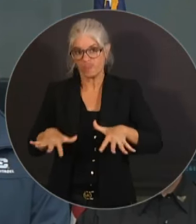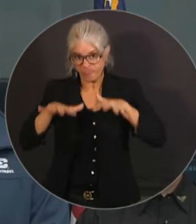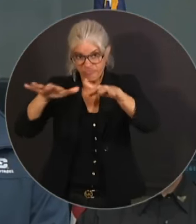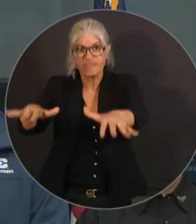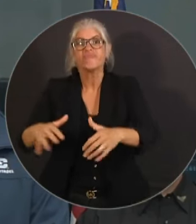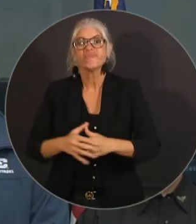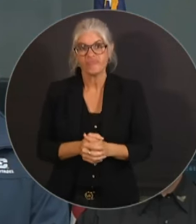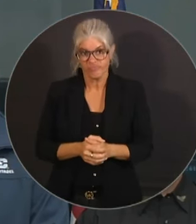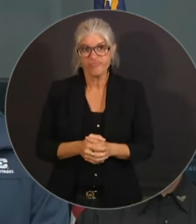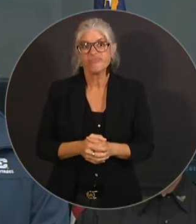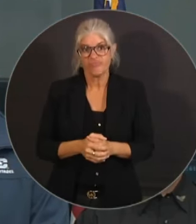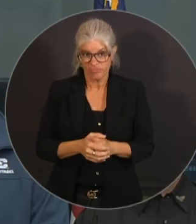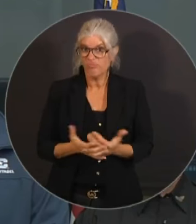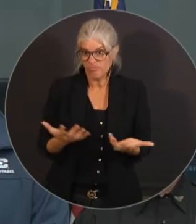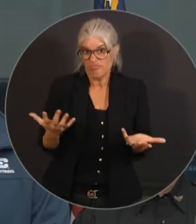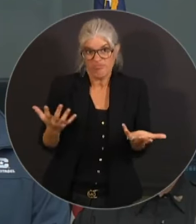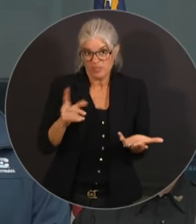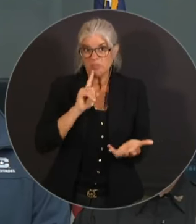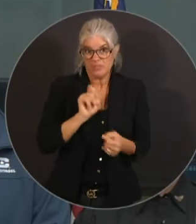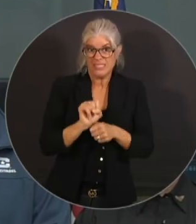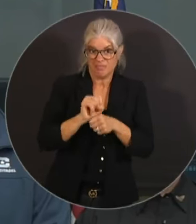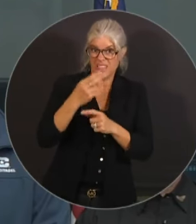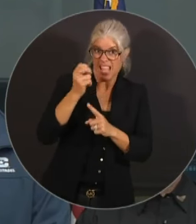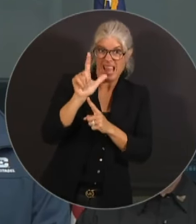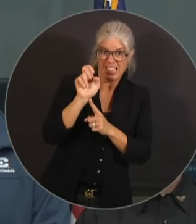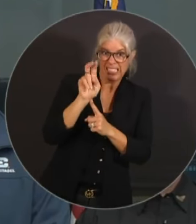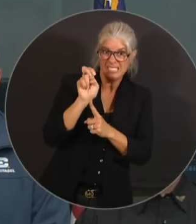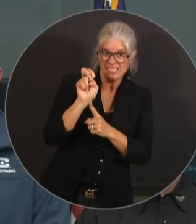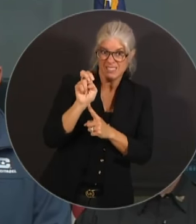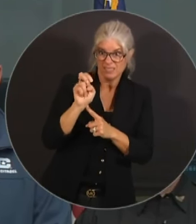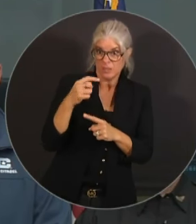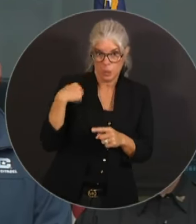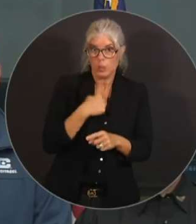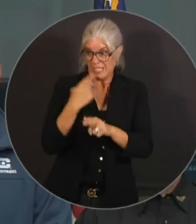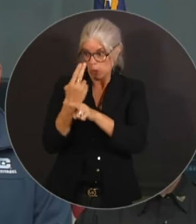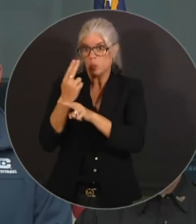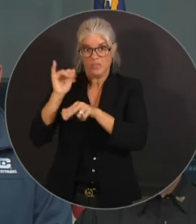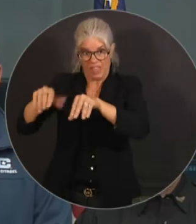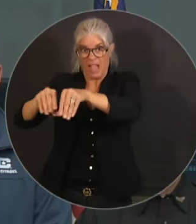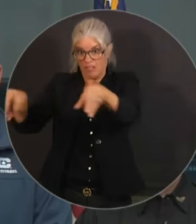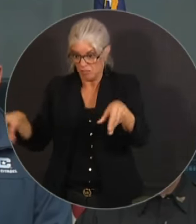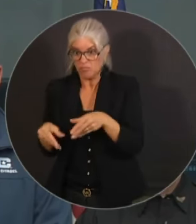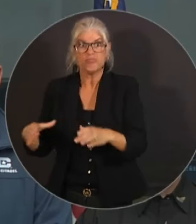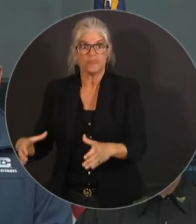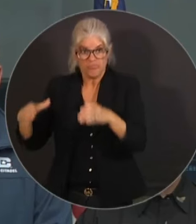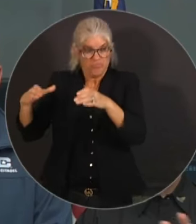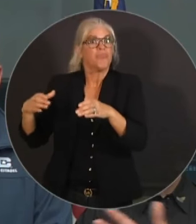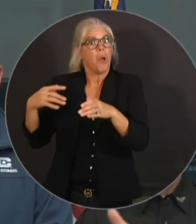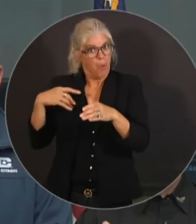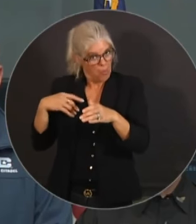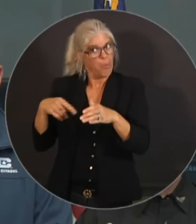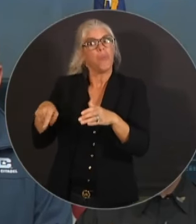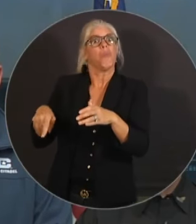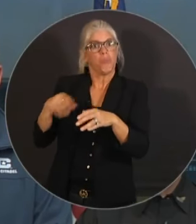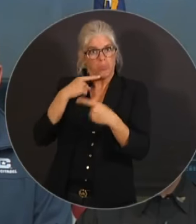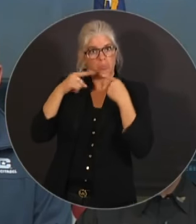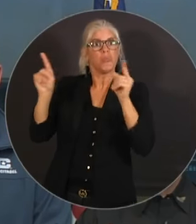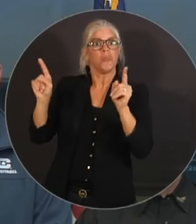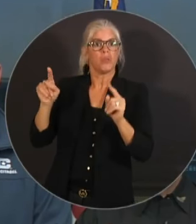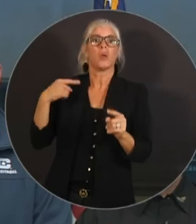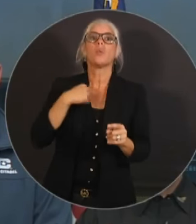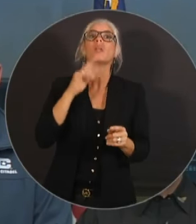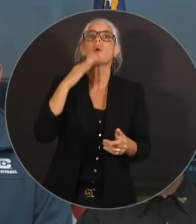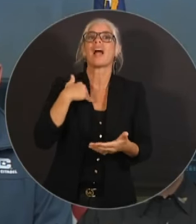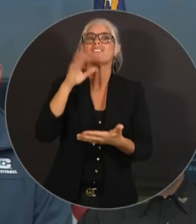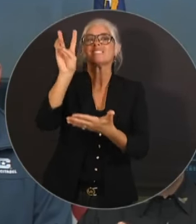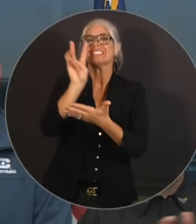did. It worked in Helene where it was used. I think it'll work in this storm as well. So we're going to have 6 weeks, 8